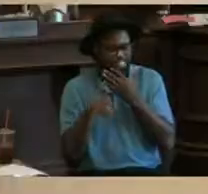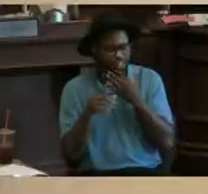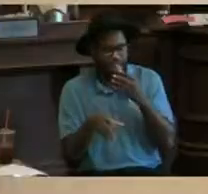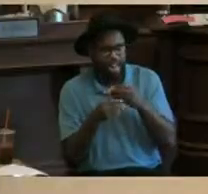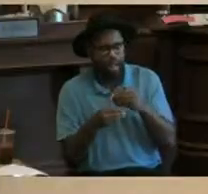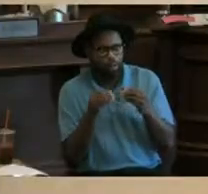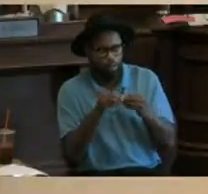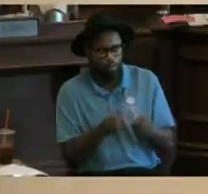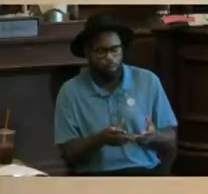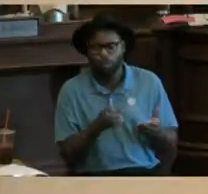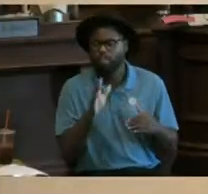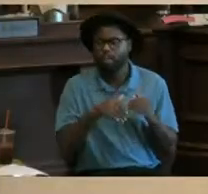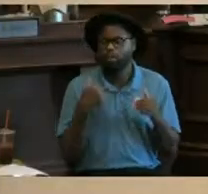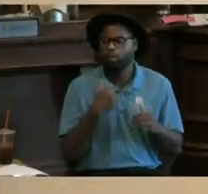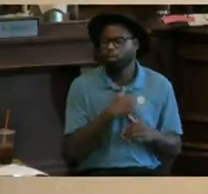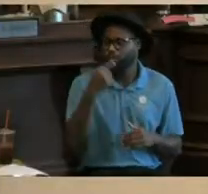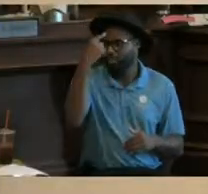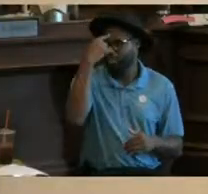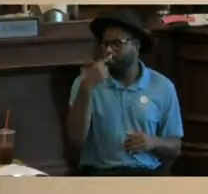Councilmember Smith.